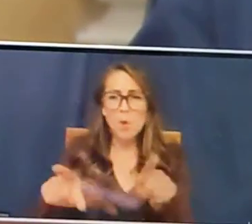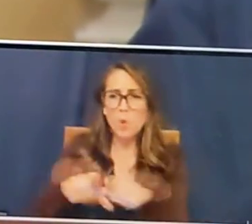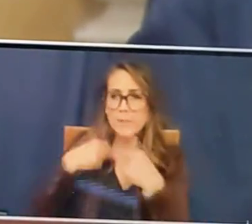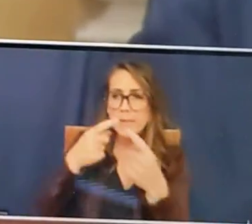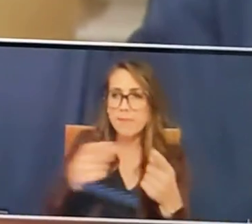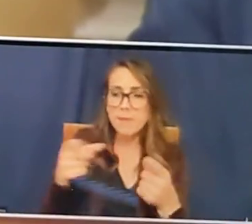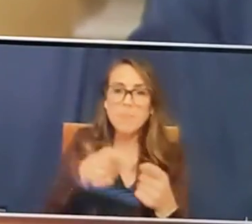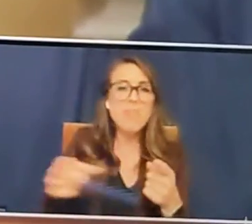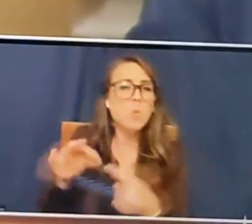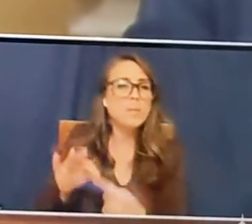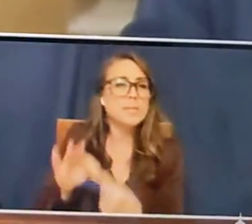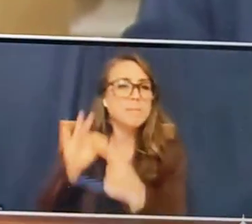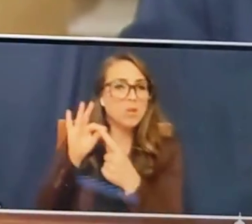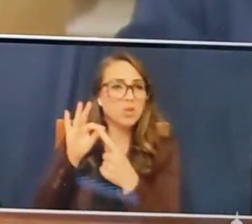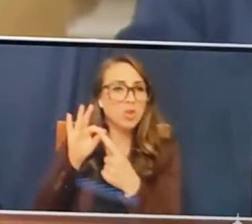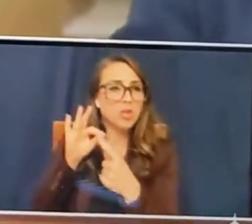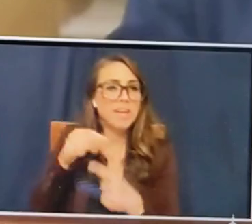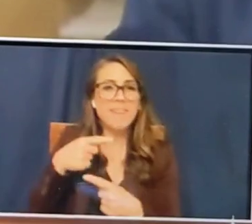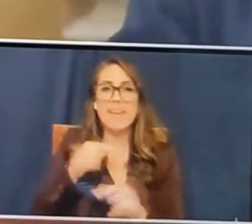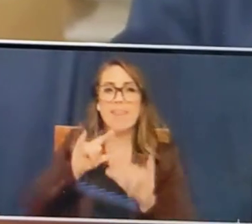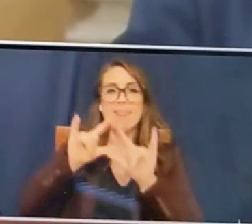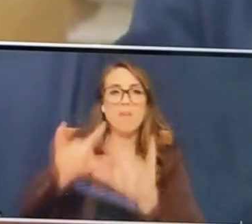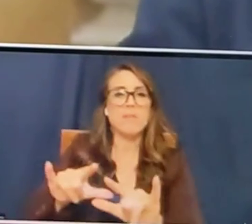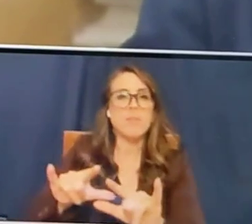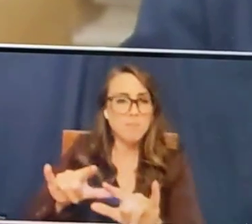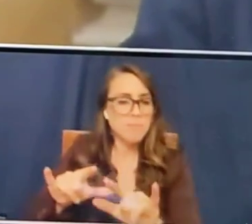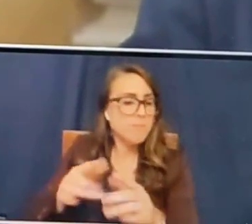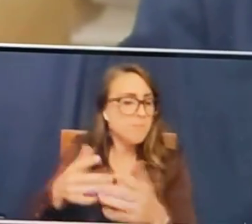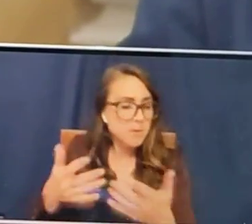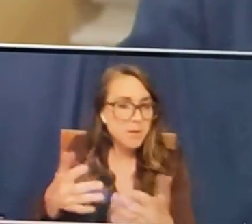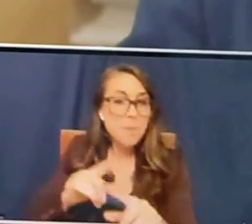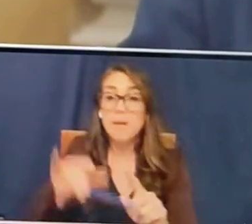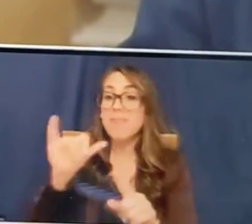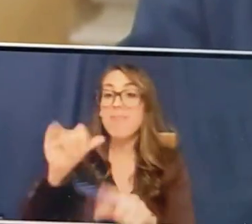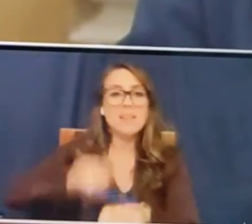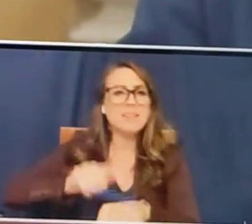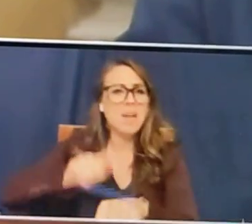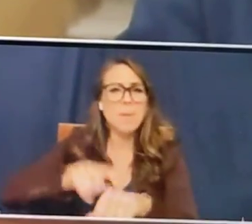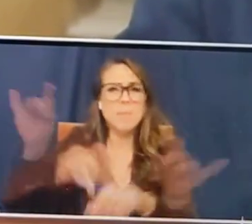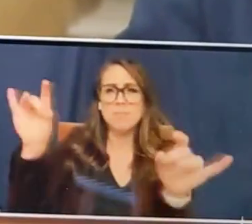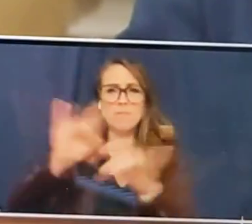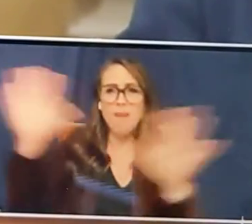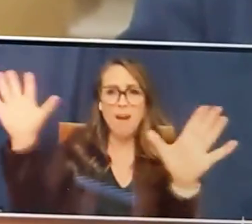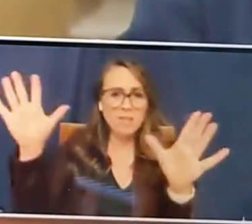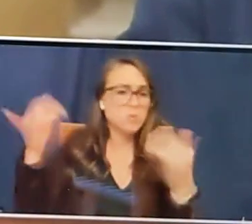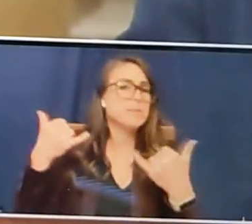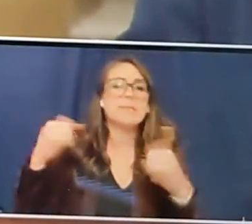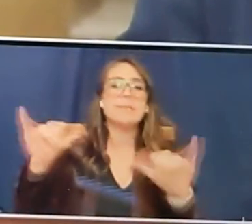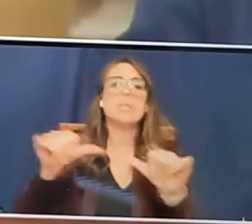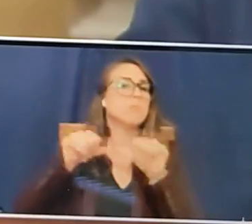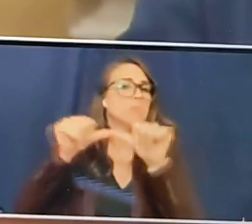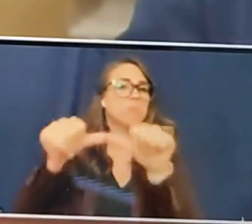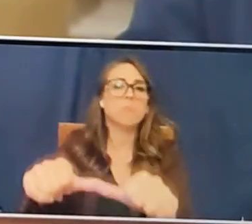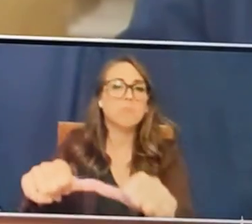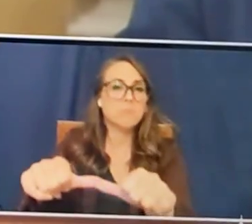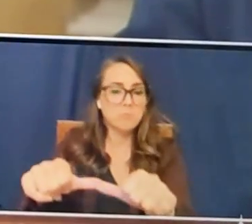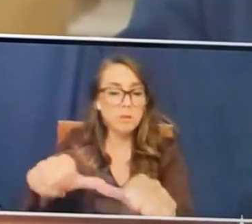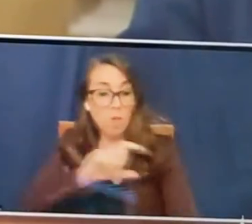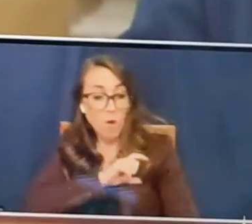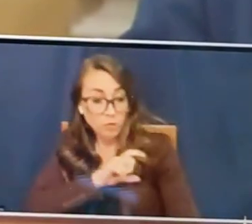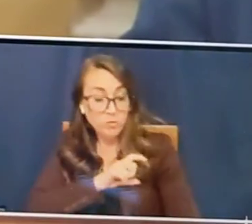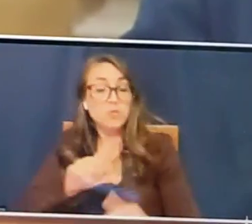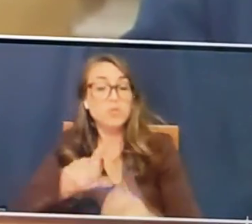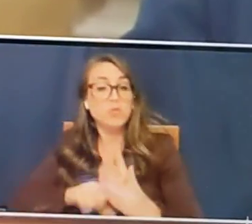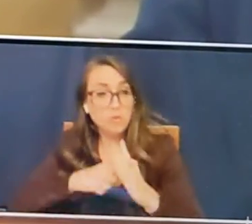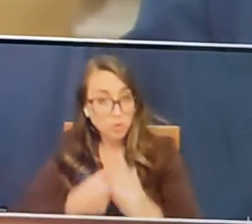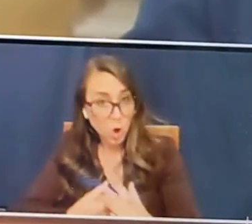By that time, although, the violence was far from over. Law enforcement had started to turn the tide. Reinforcements were